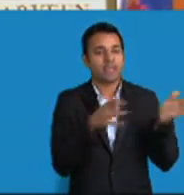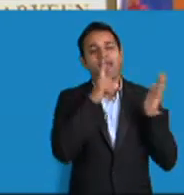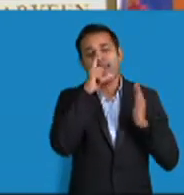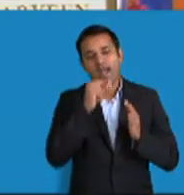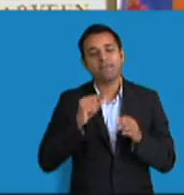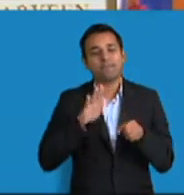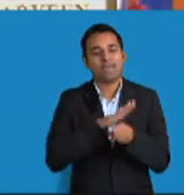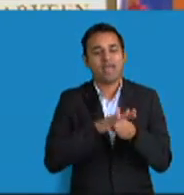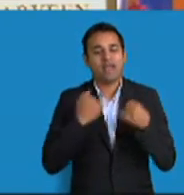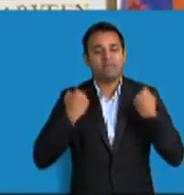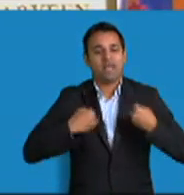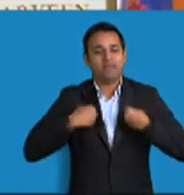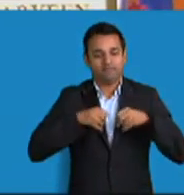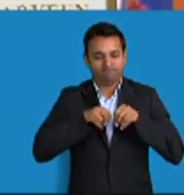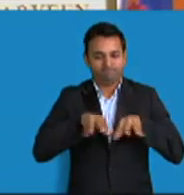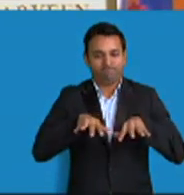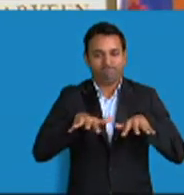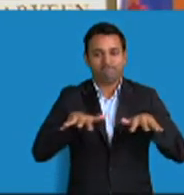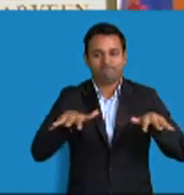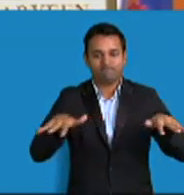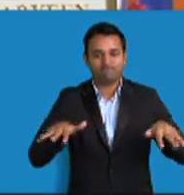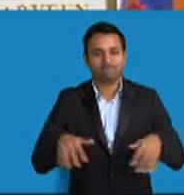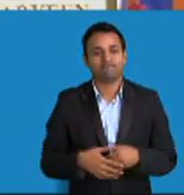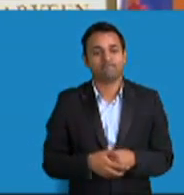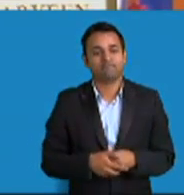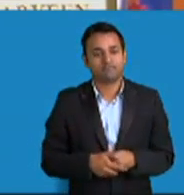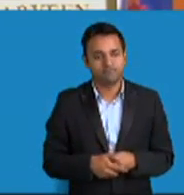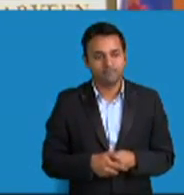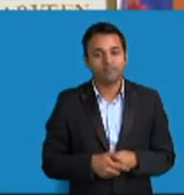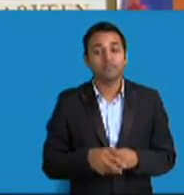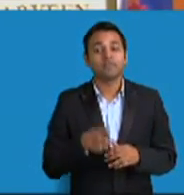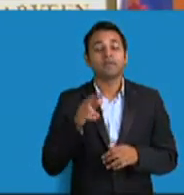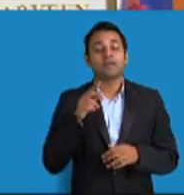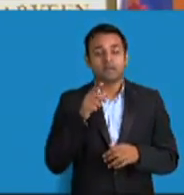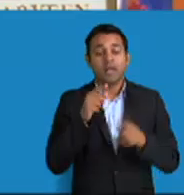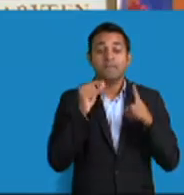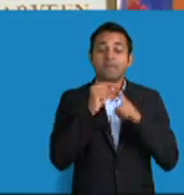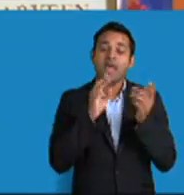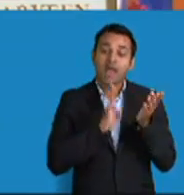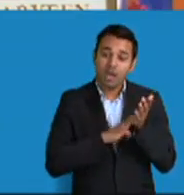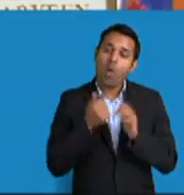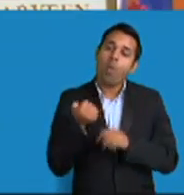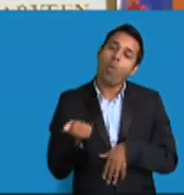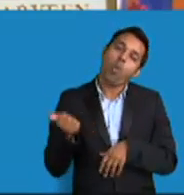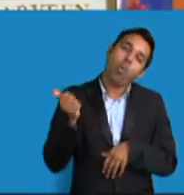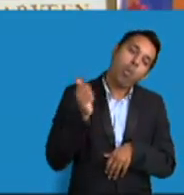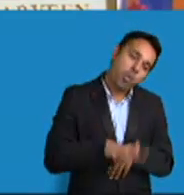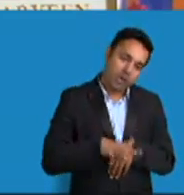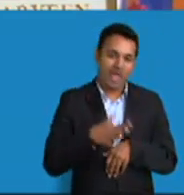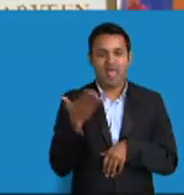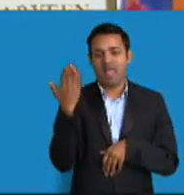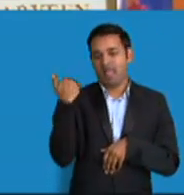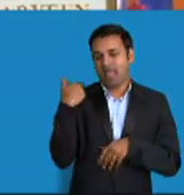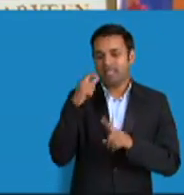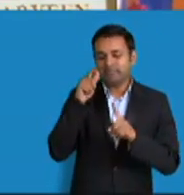You can't listen. Again, specifically, as you are talking about salary review,